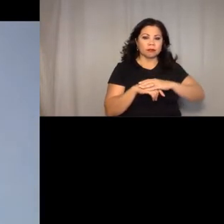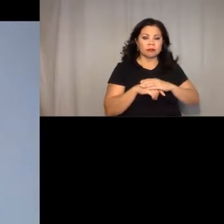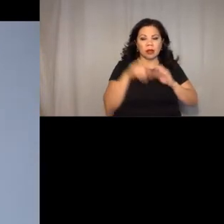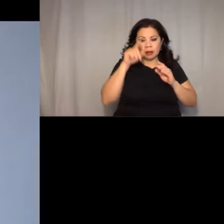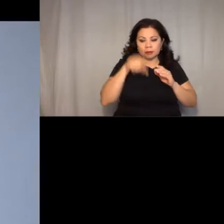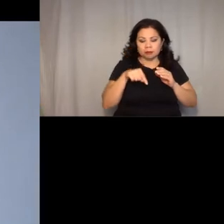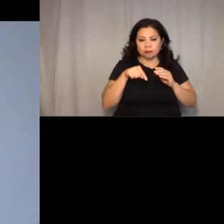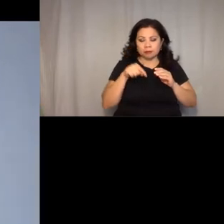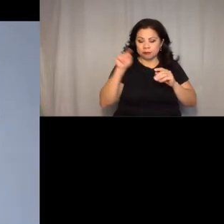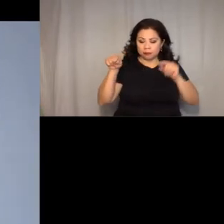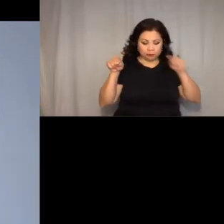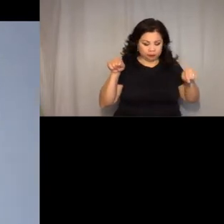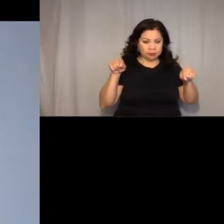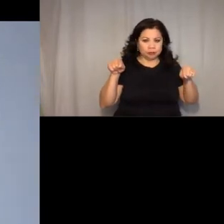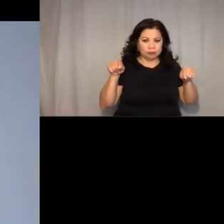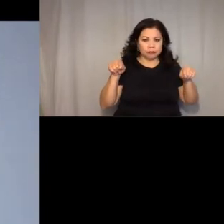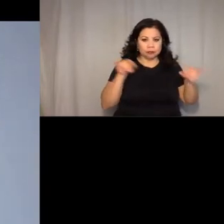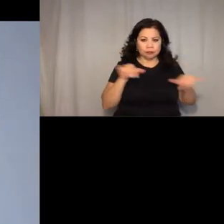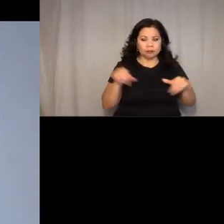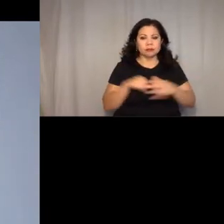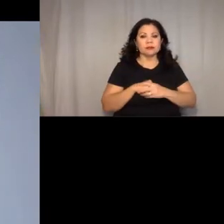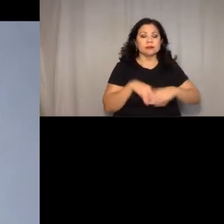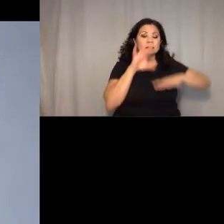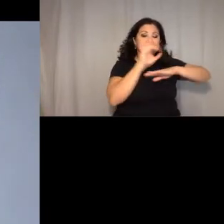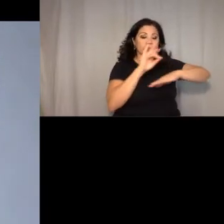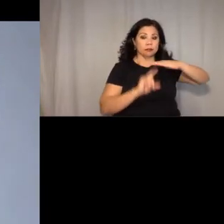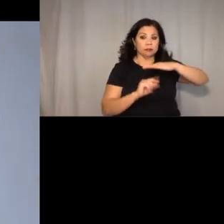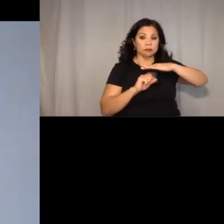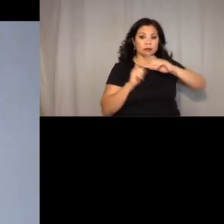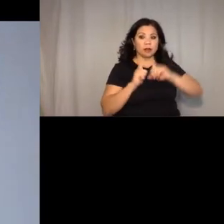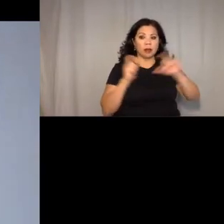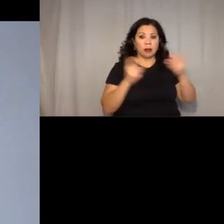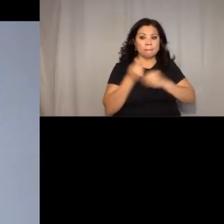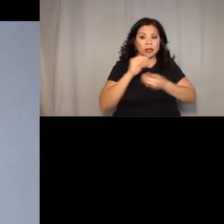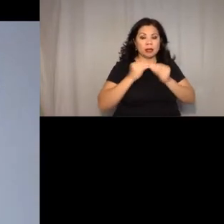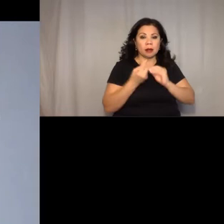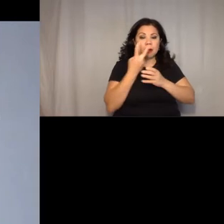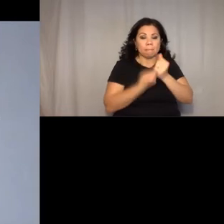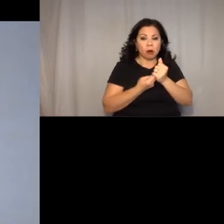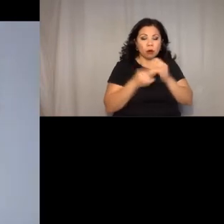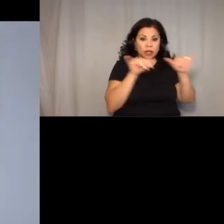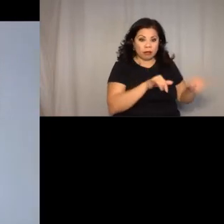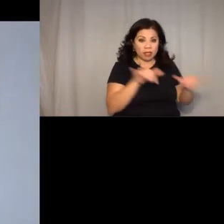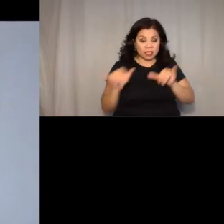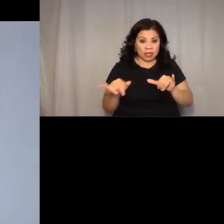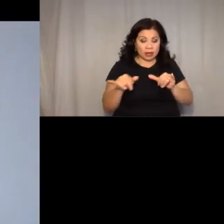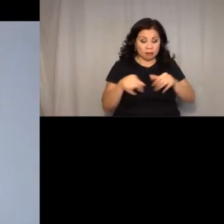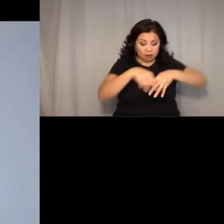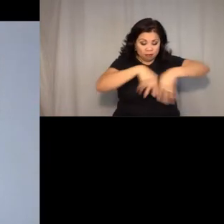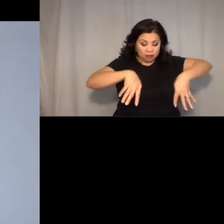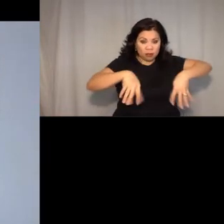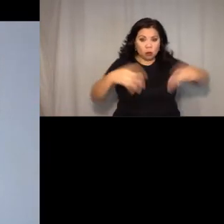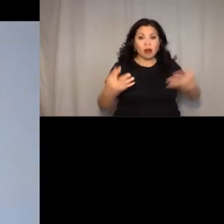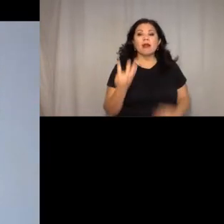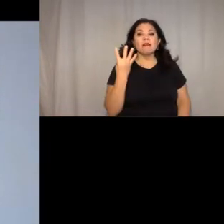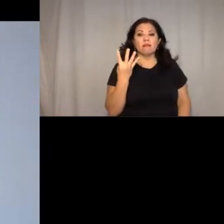this side. Okay. So for 8 over 20, the biggest number they have in common that I know is 4.